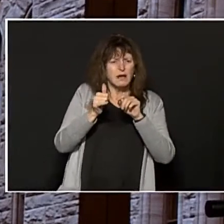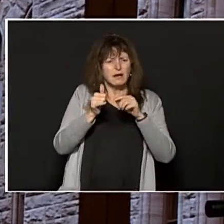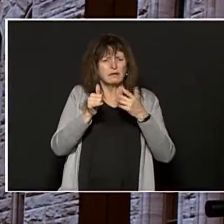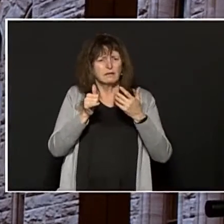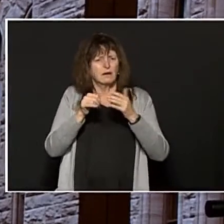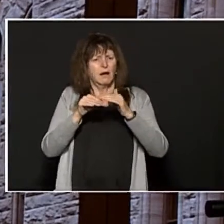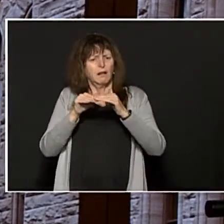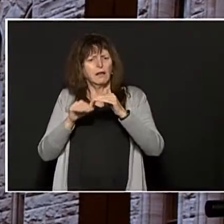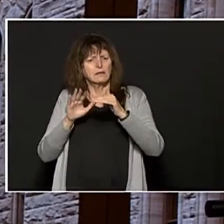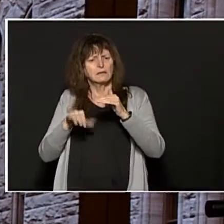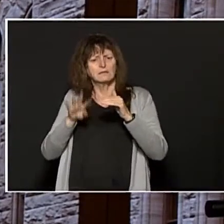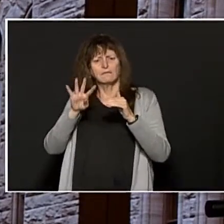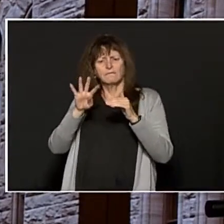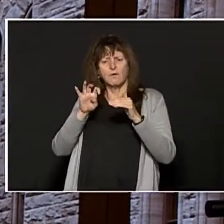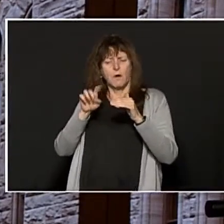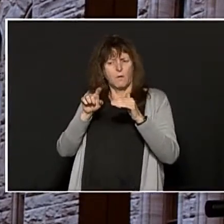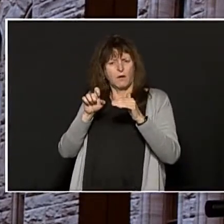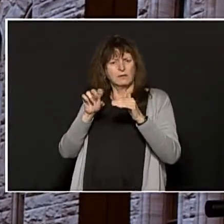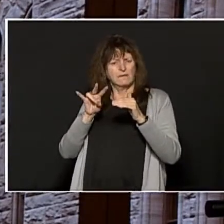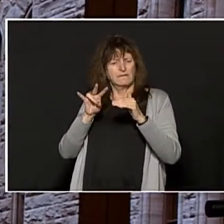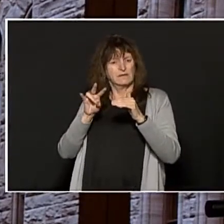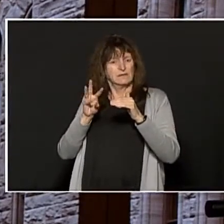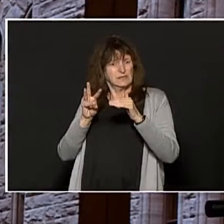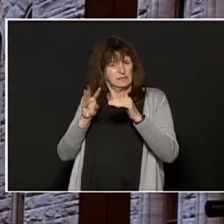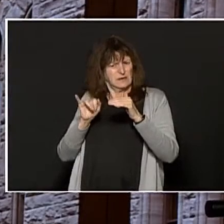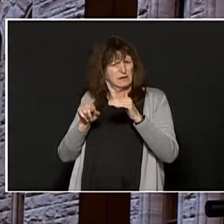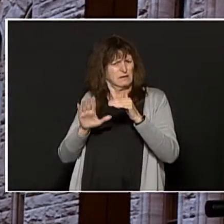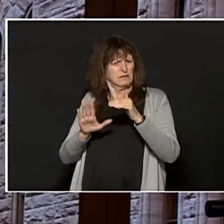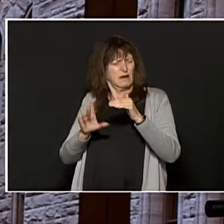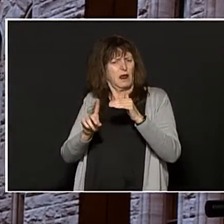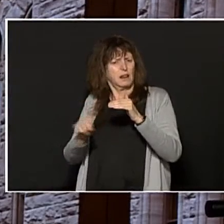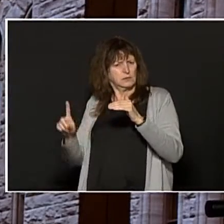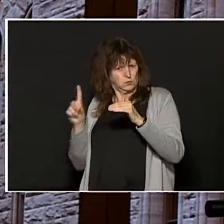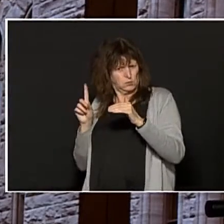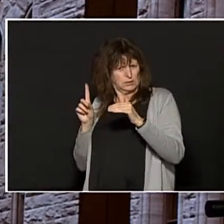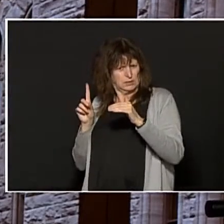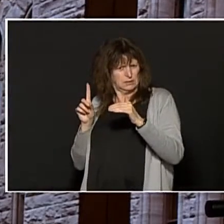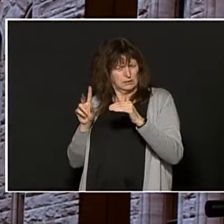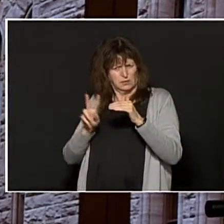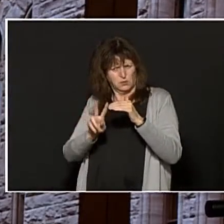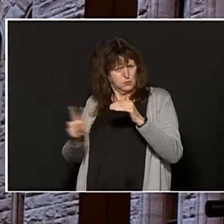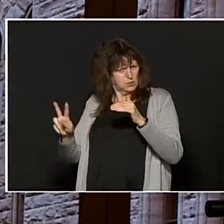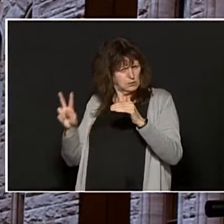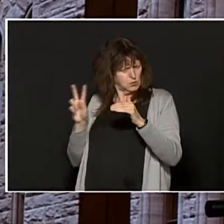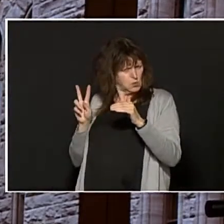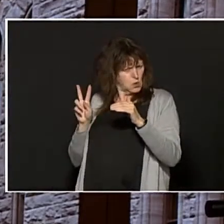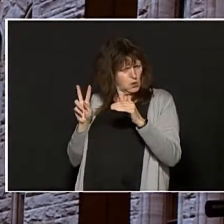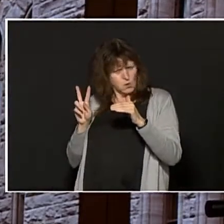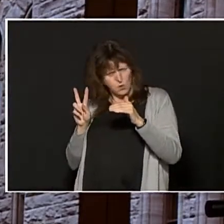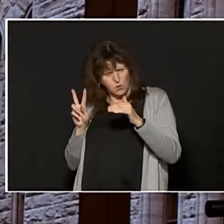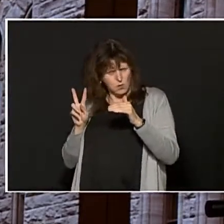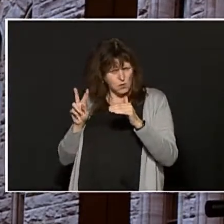4,176 last week and down further even than 2 weeks ago, where it was at